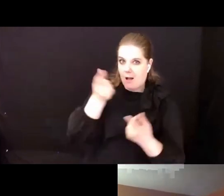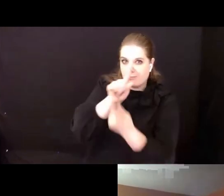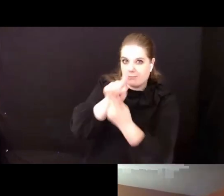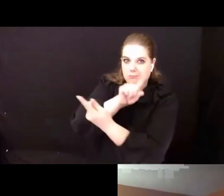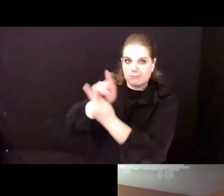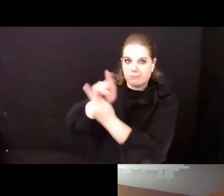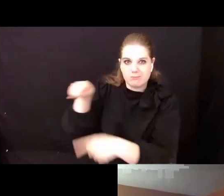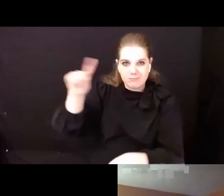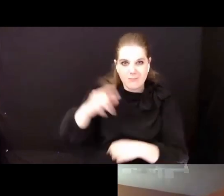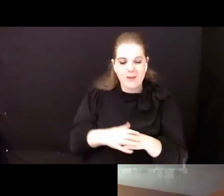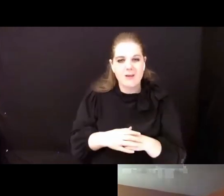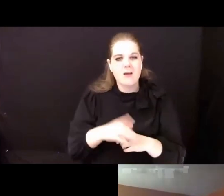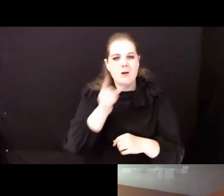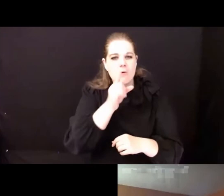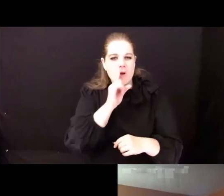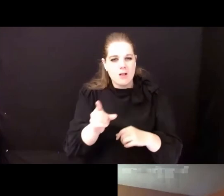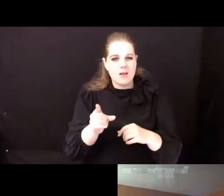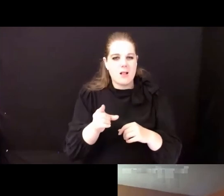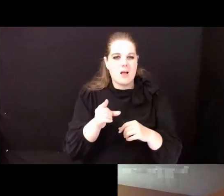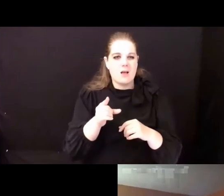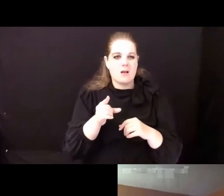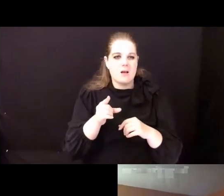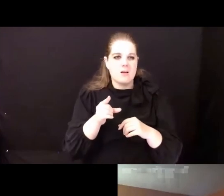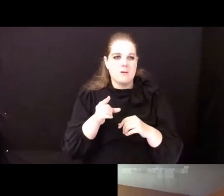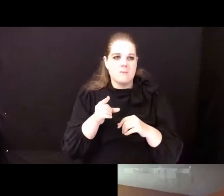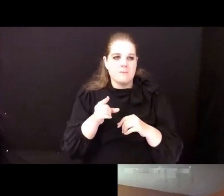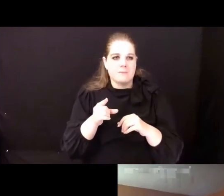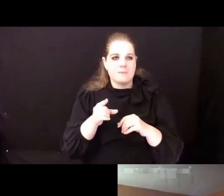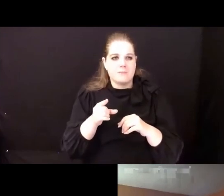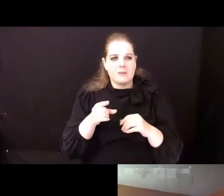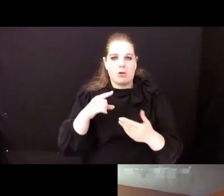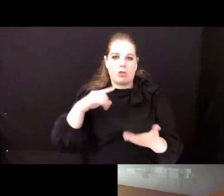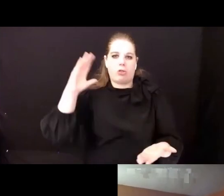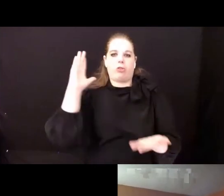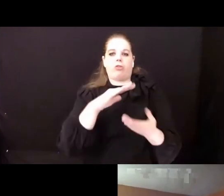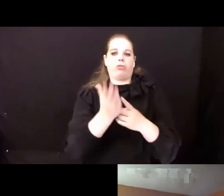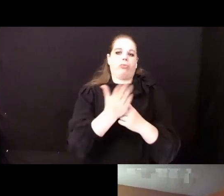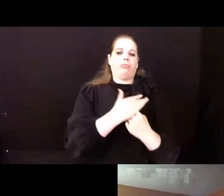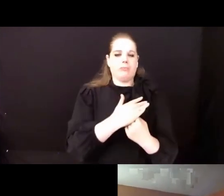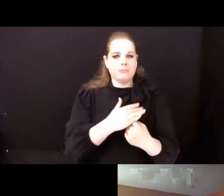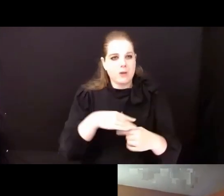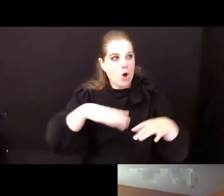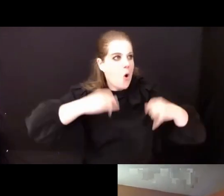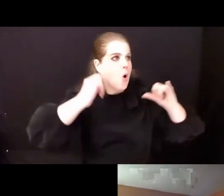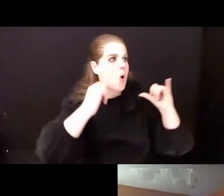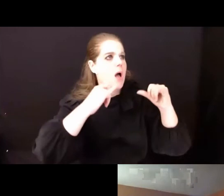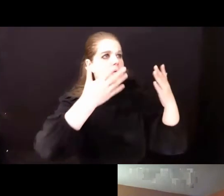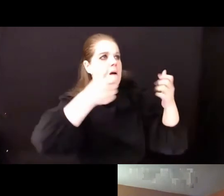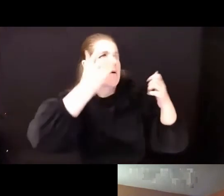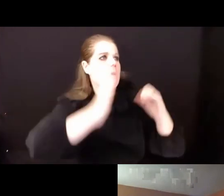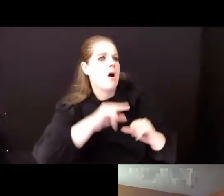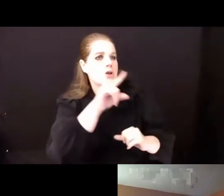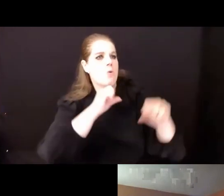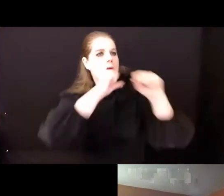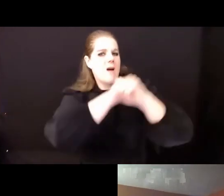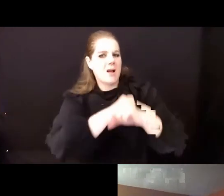It's like, thank God you're out there fighting. No, we're actually just